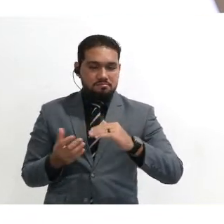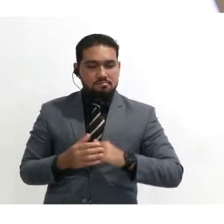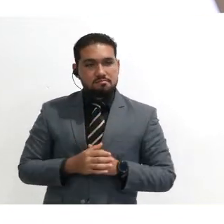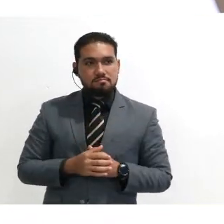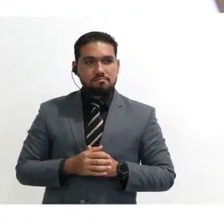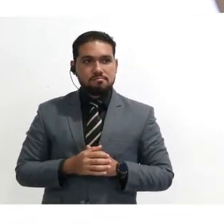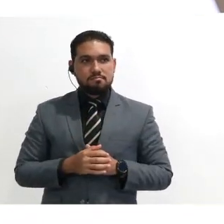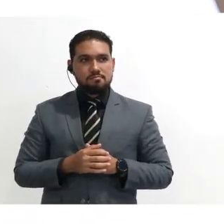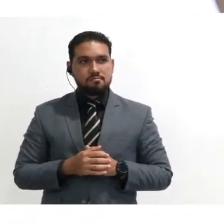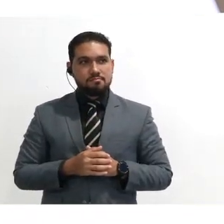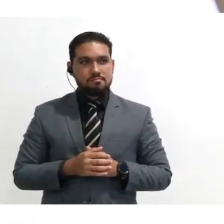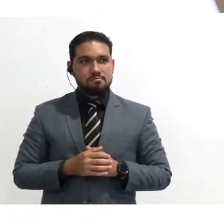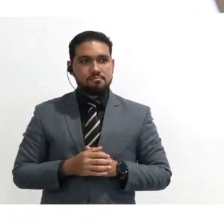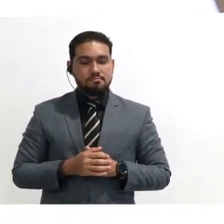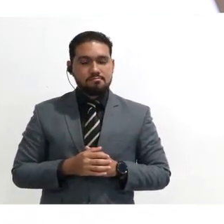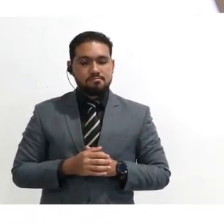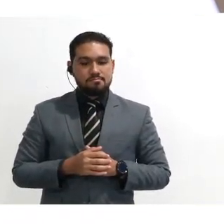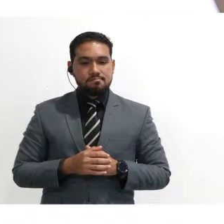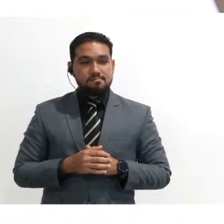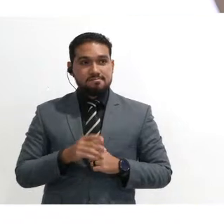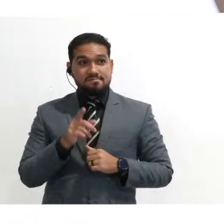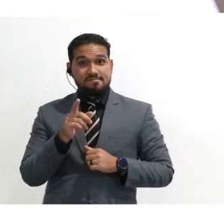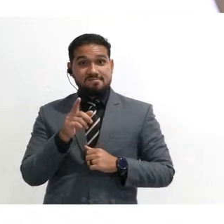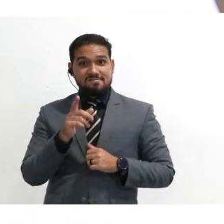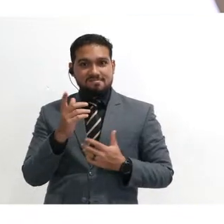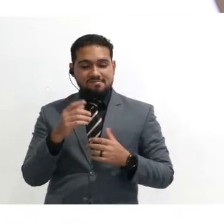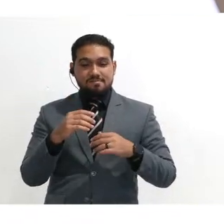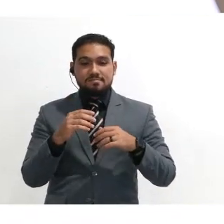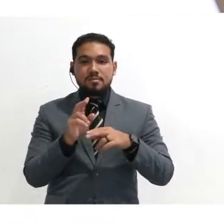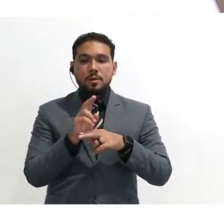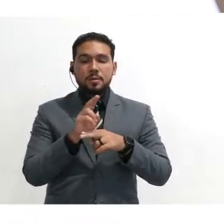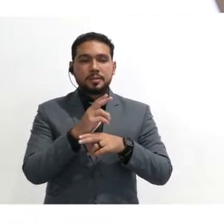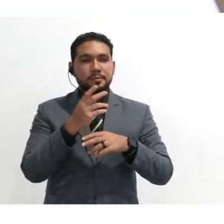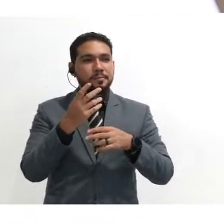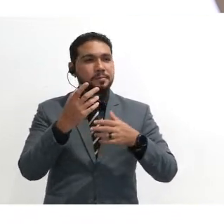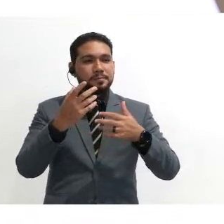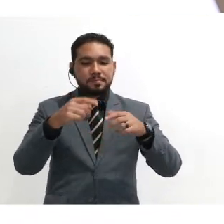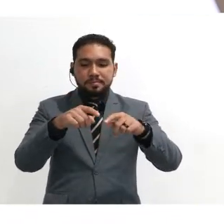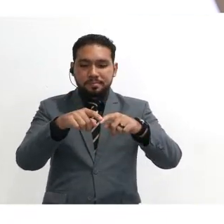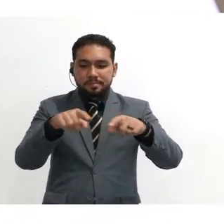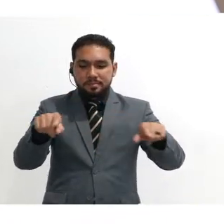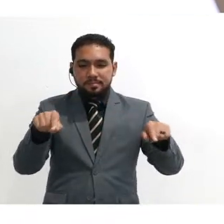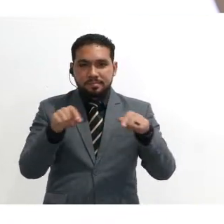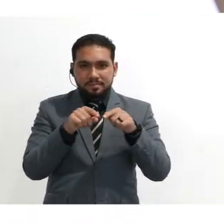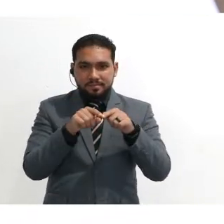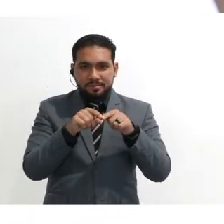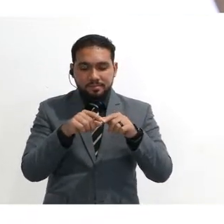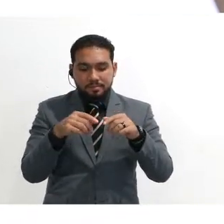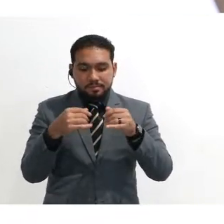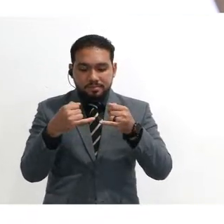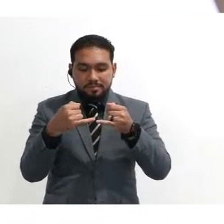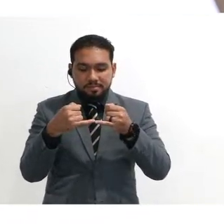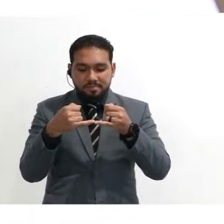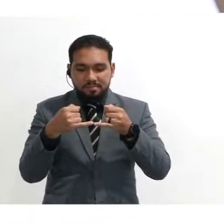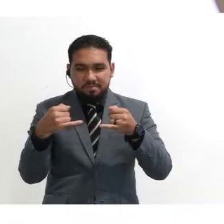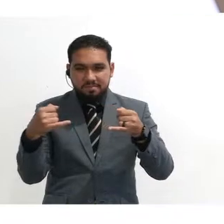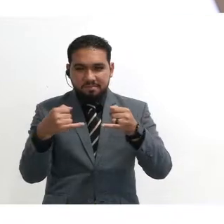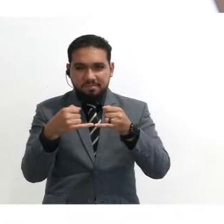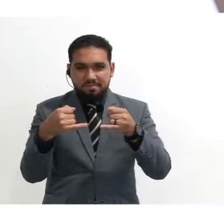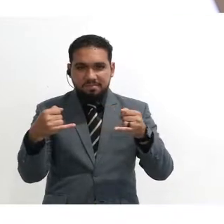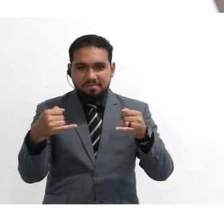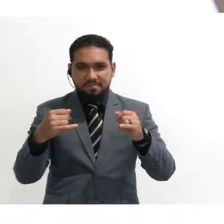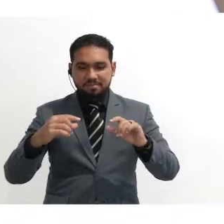wire bond package up on top. And then down at the bottom is a flip